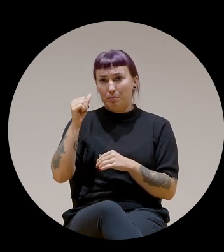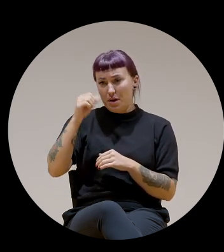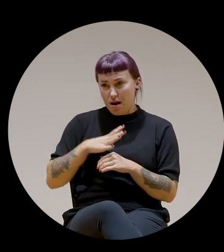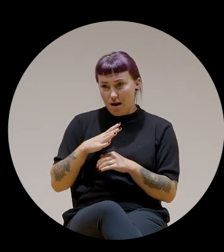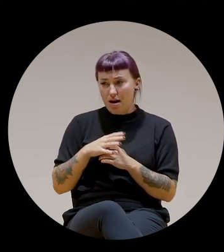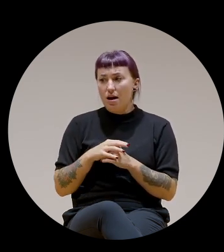that shows